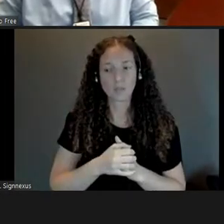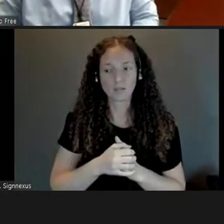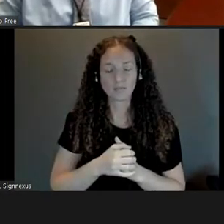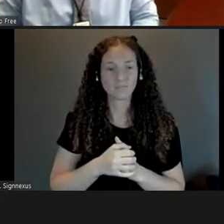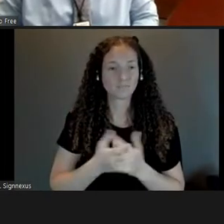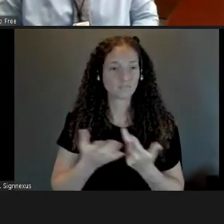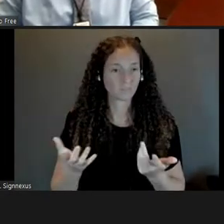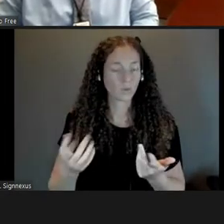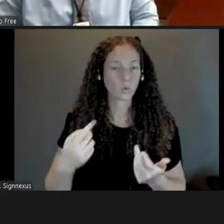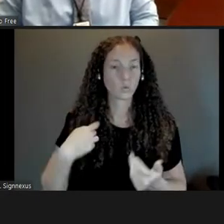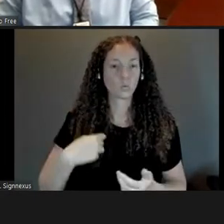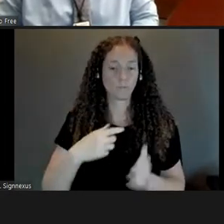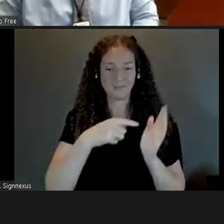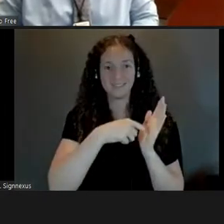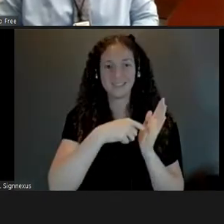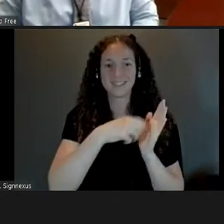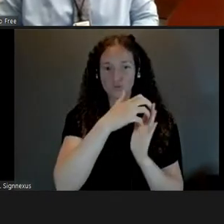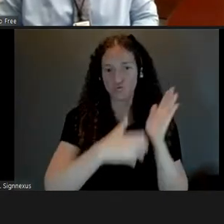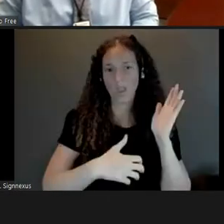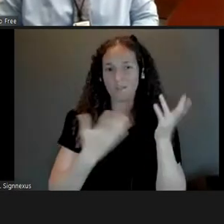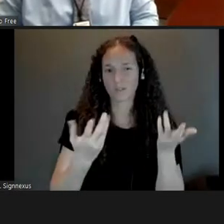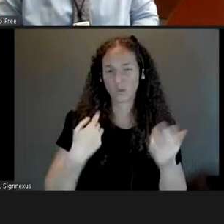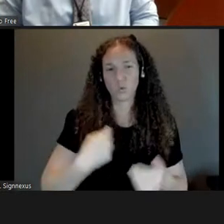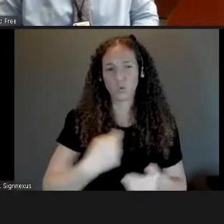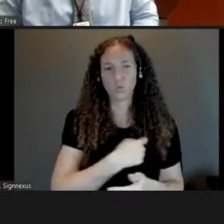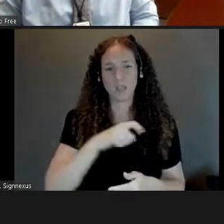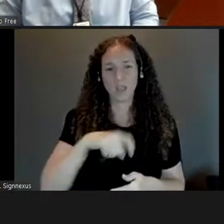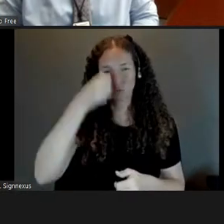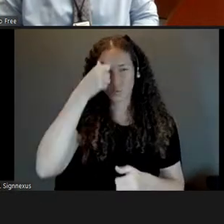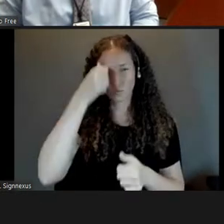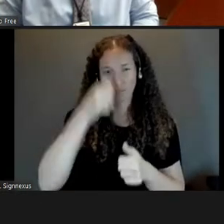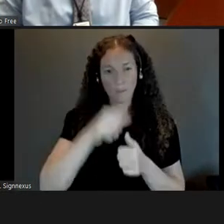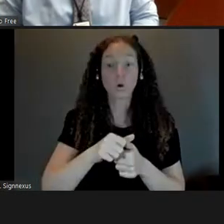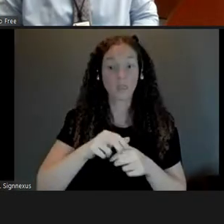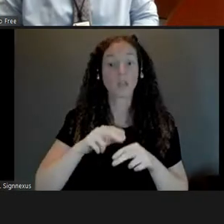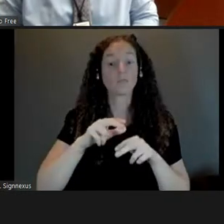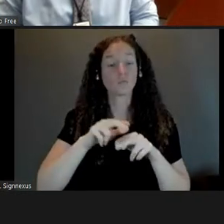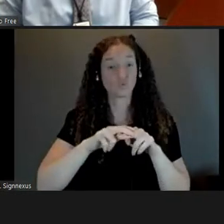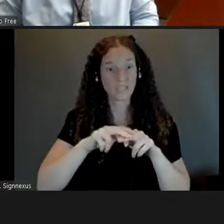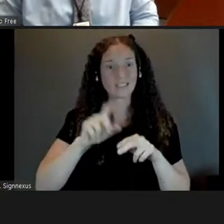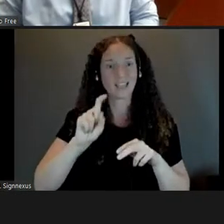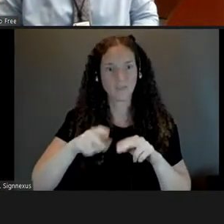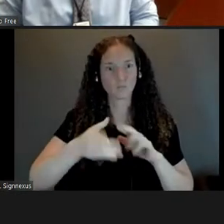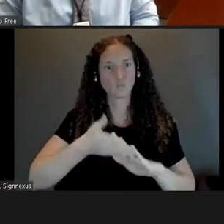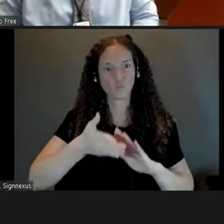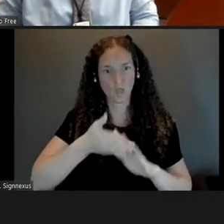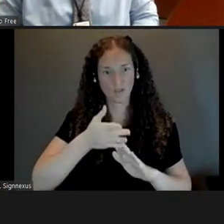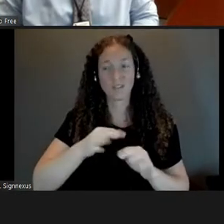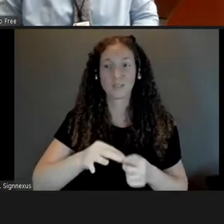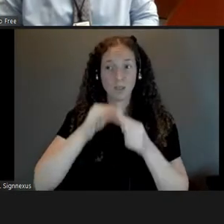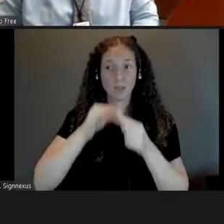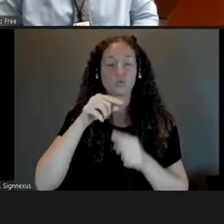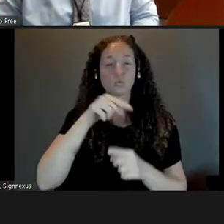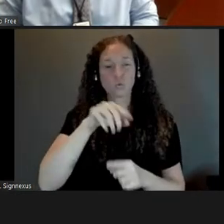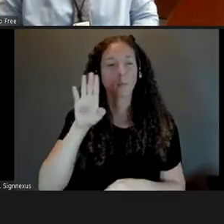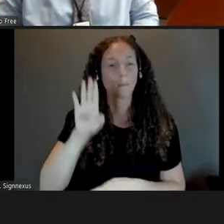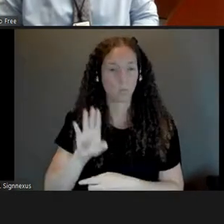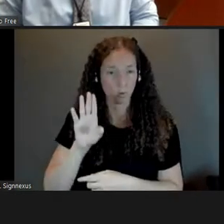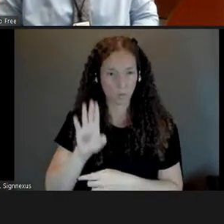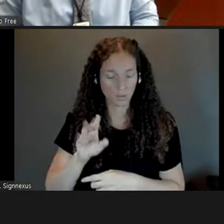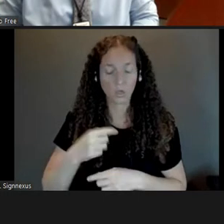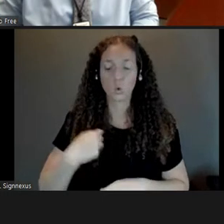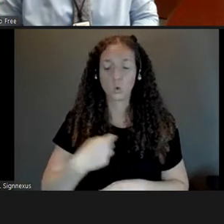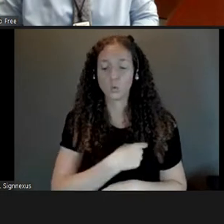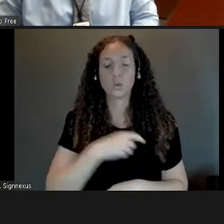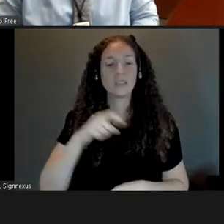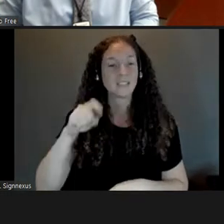We need to remind that we need to make sure these trains are running, especially into Brooklyn. And I agree with everyone saying that we need express